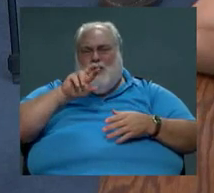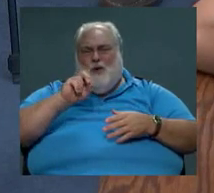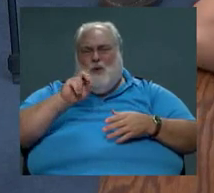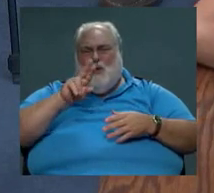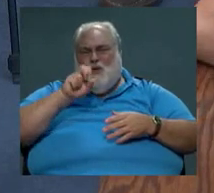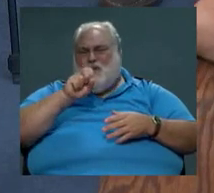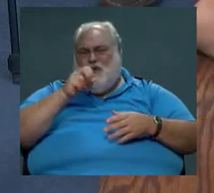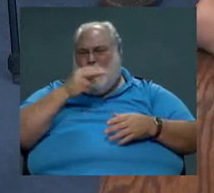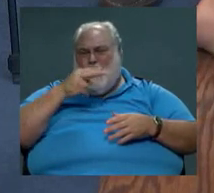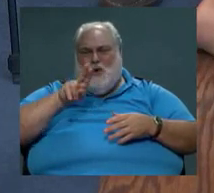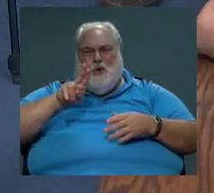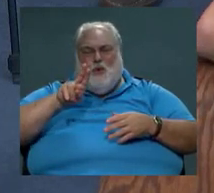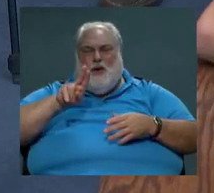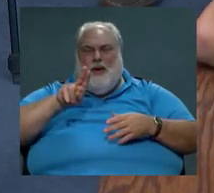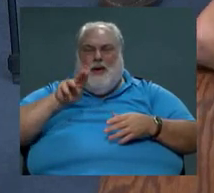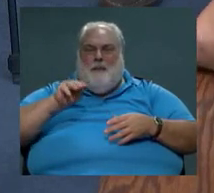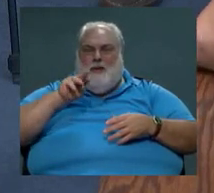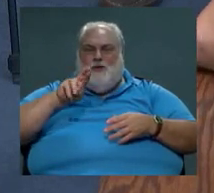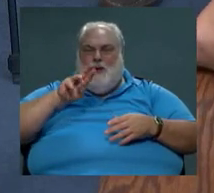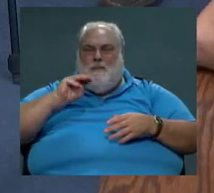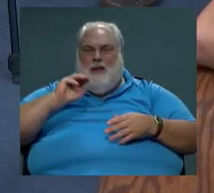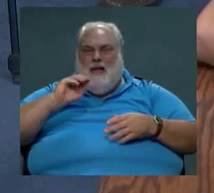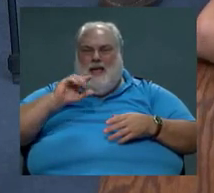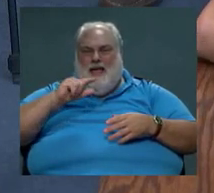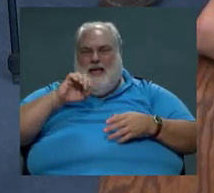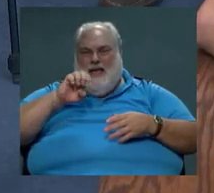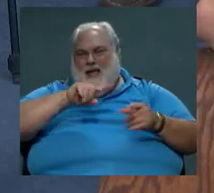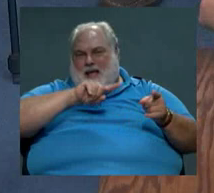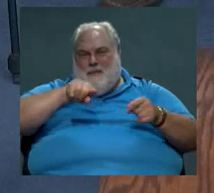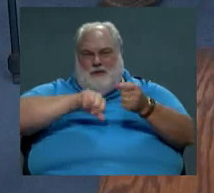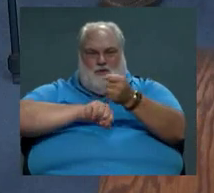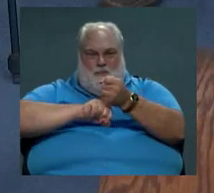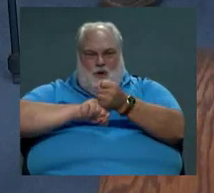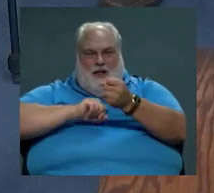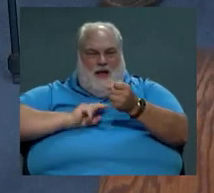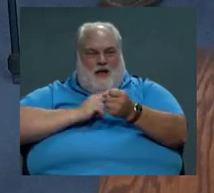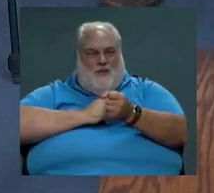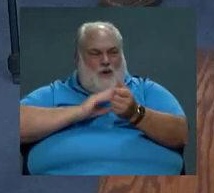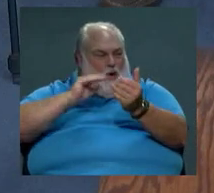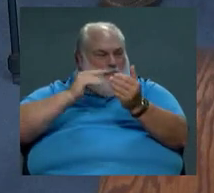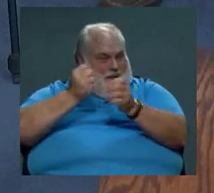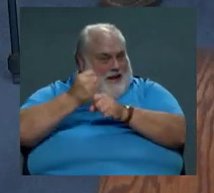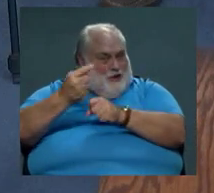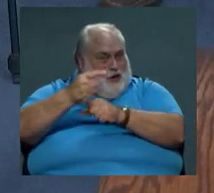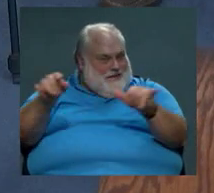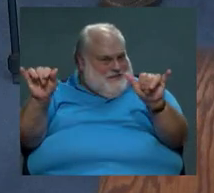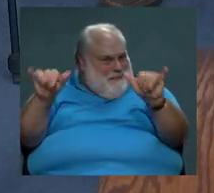Mr. McGee, for coming and supporting us this season, and hopefully we have another good season next year.